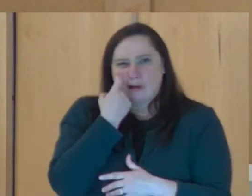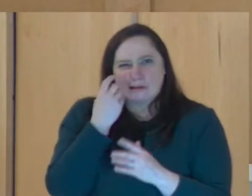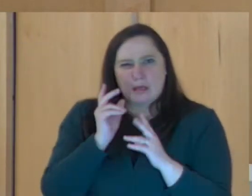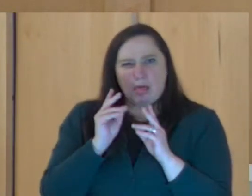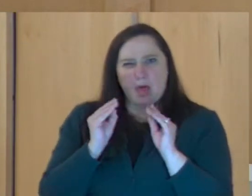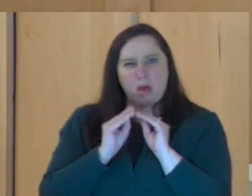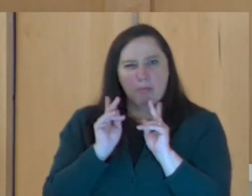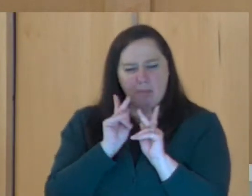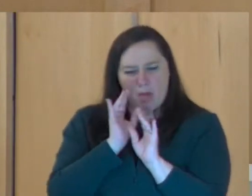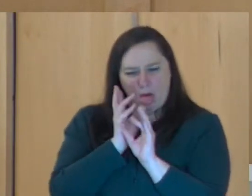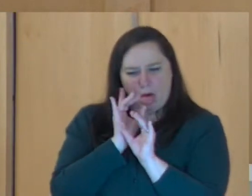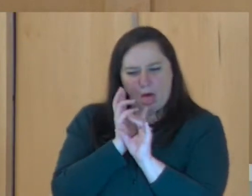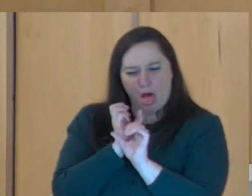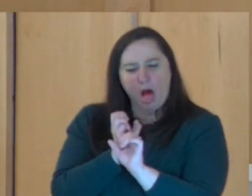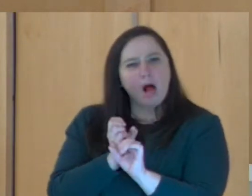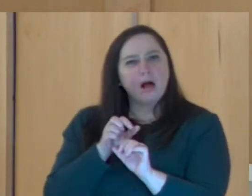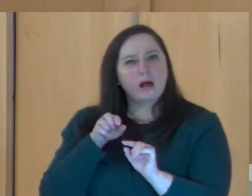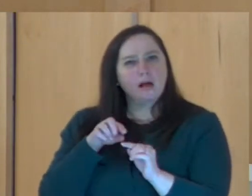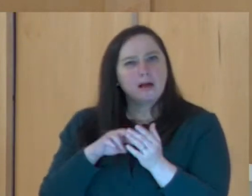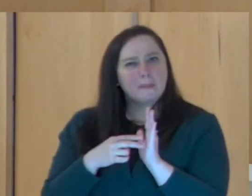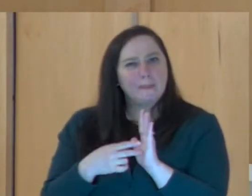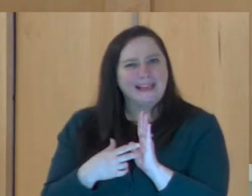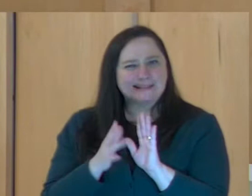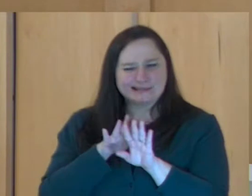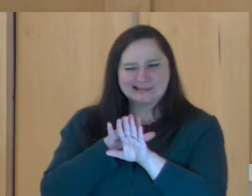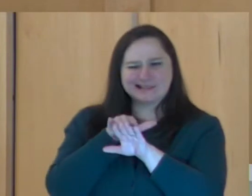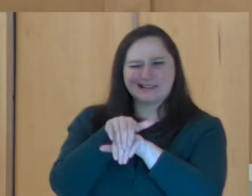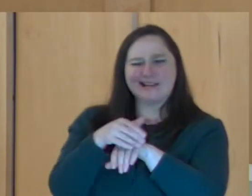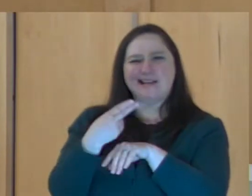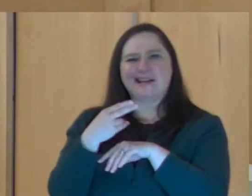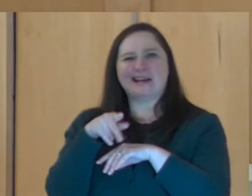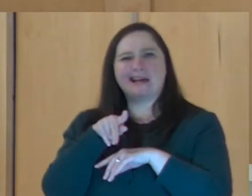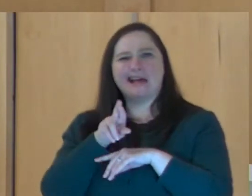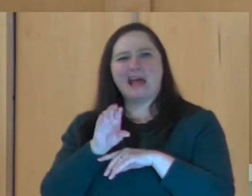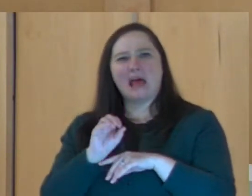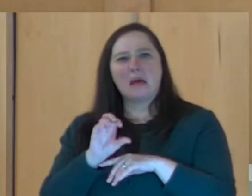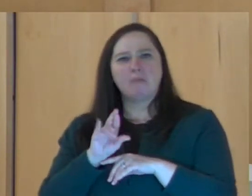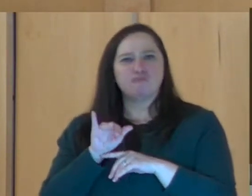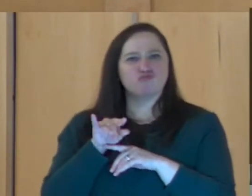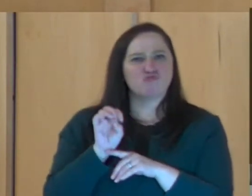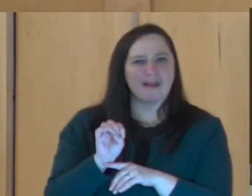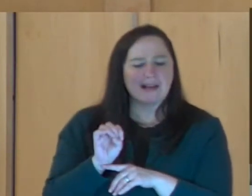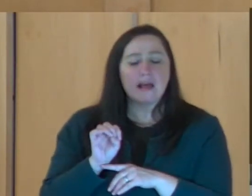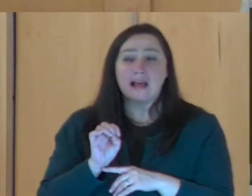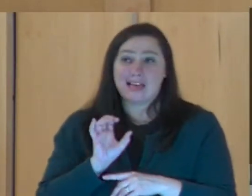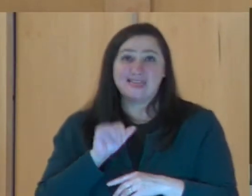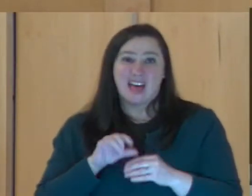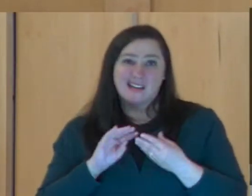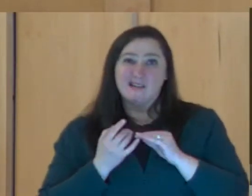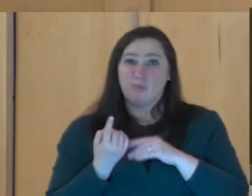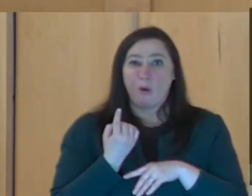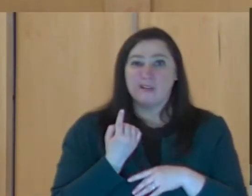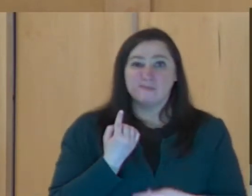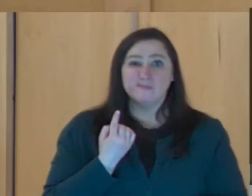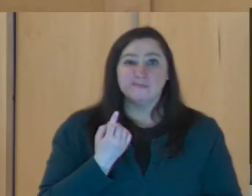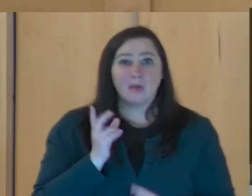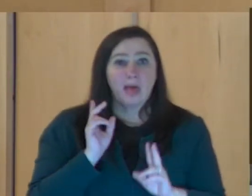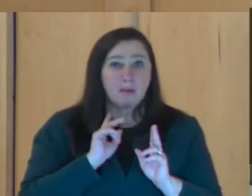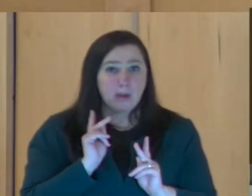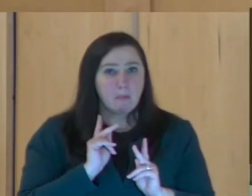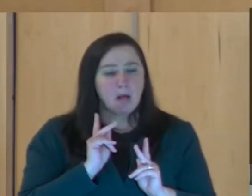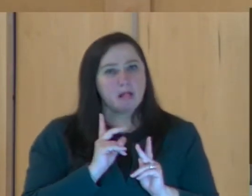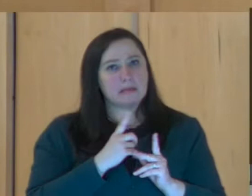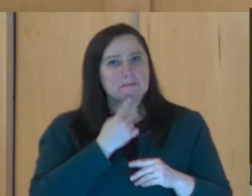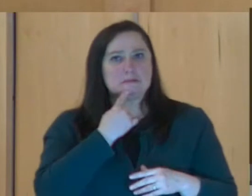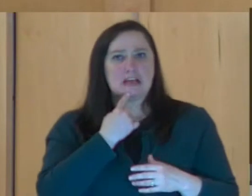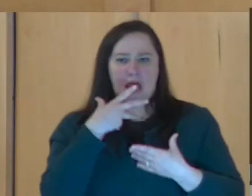it means to be a hypocrite. From what I hear, often it's that category number one. People are claiming